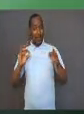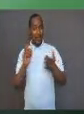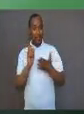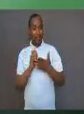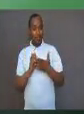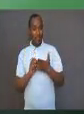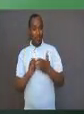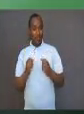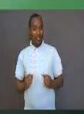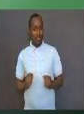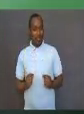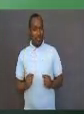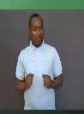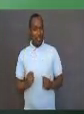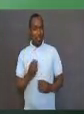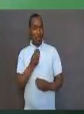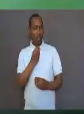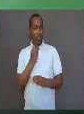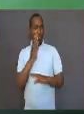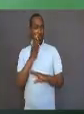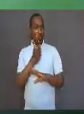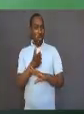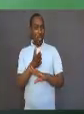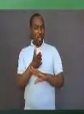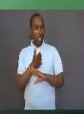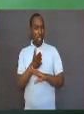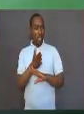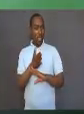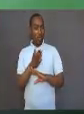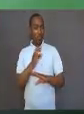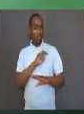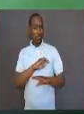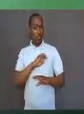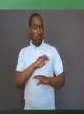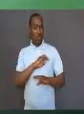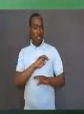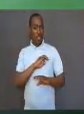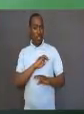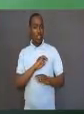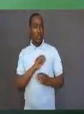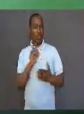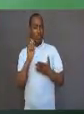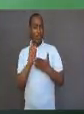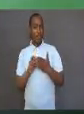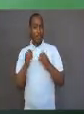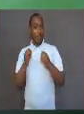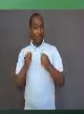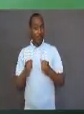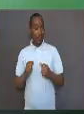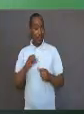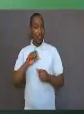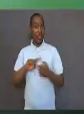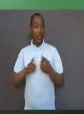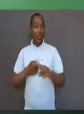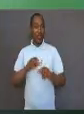describing what you ate and how it made you feel? Share your idea